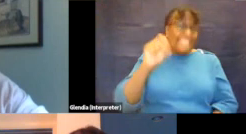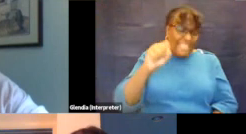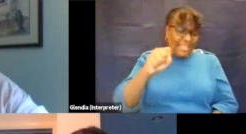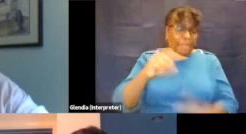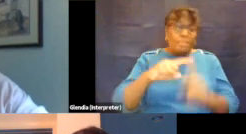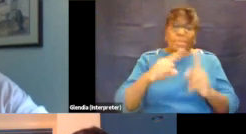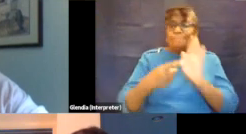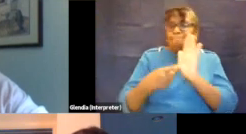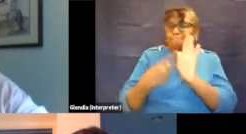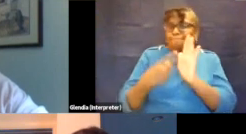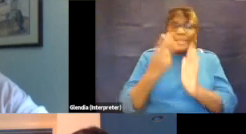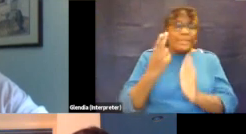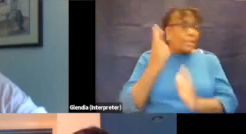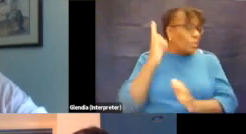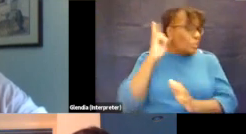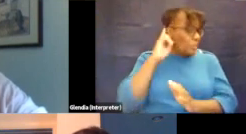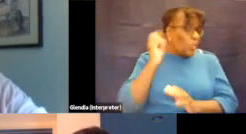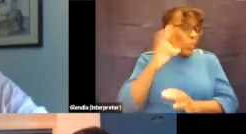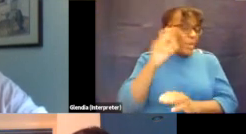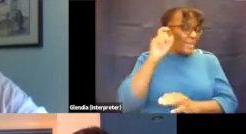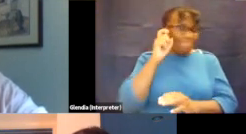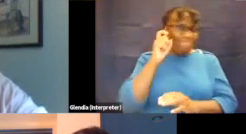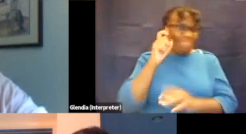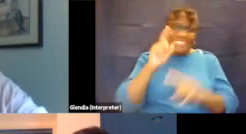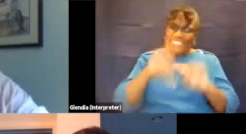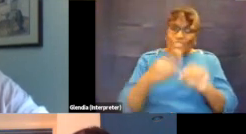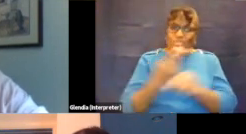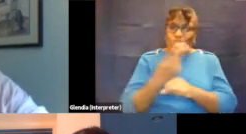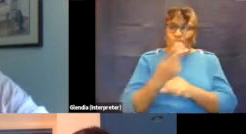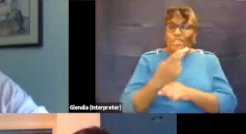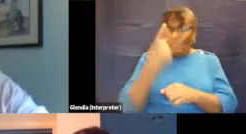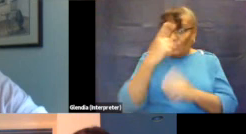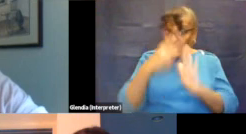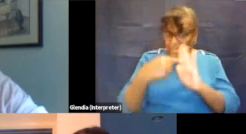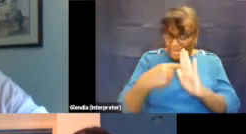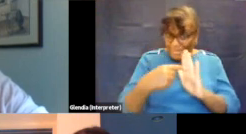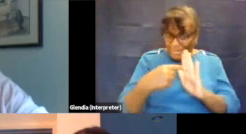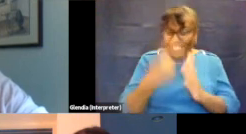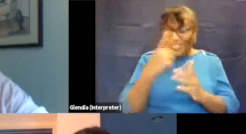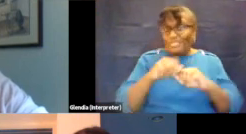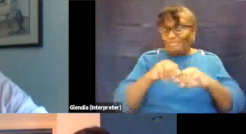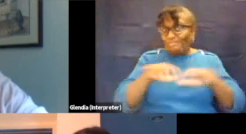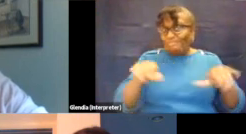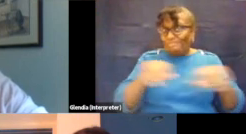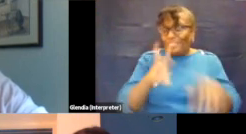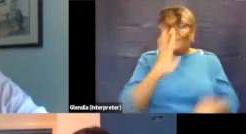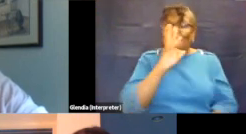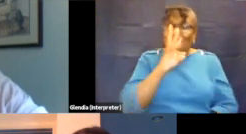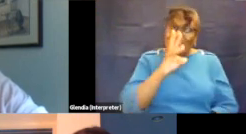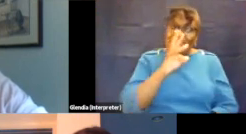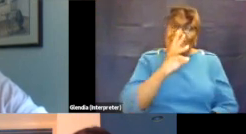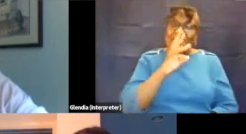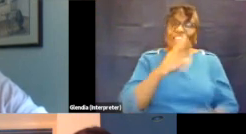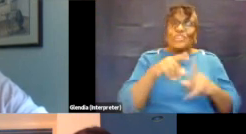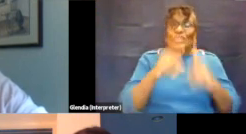aids or cochlear implants can't be worn. So one idea that comes to mind is water activities. So a lot of times during some camps and